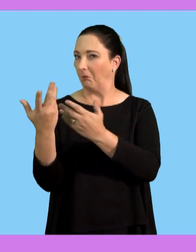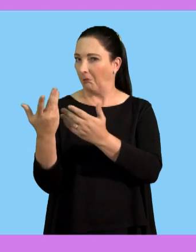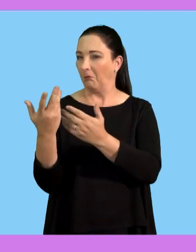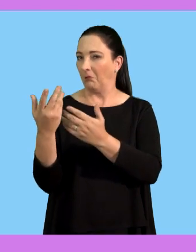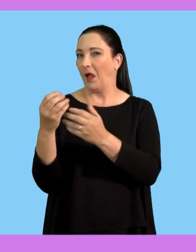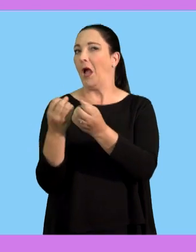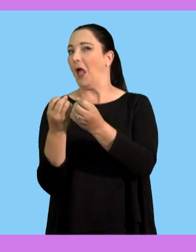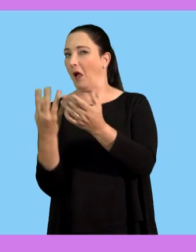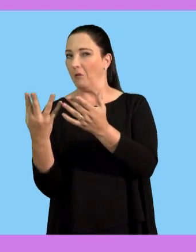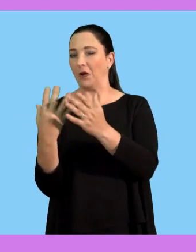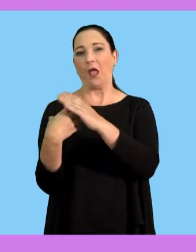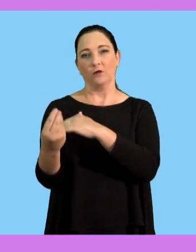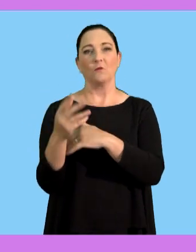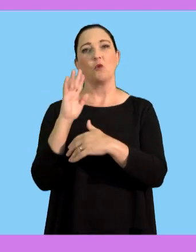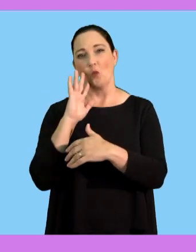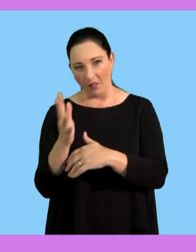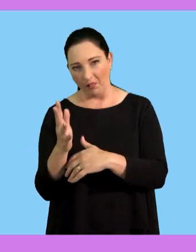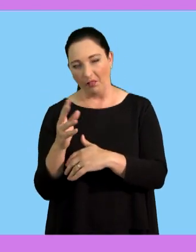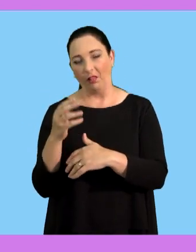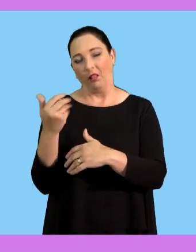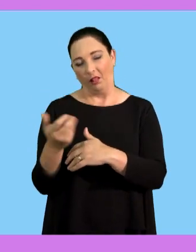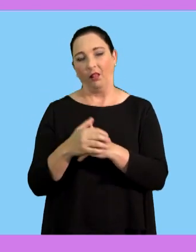of favorable outcomes.